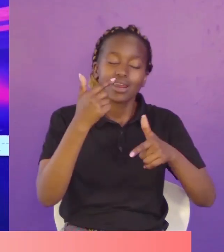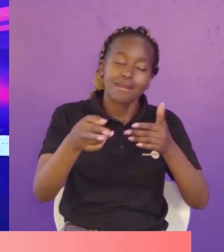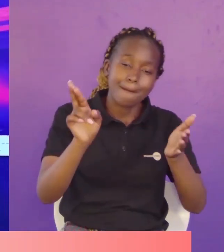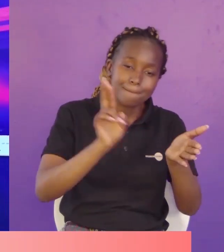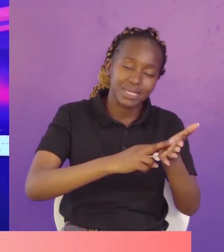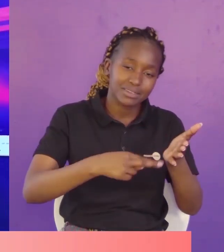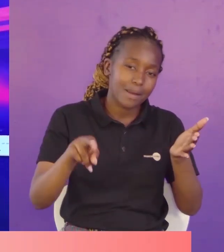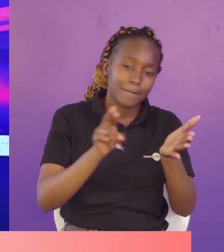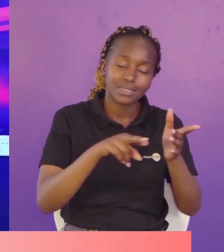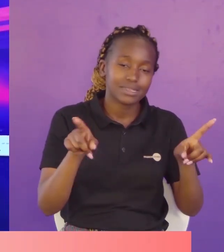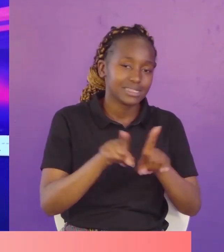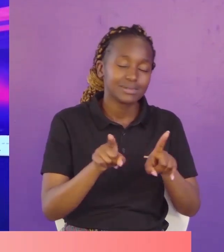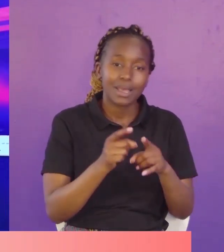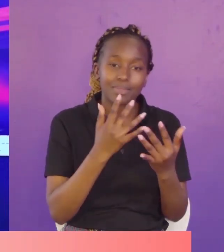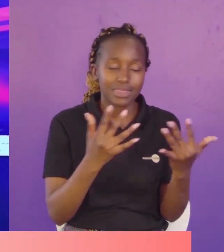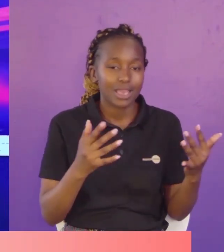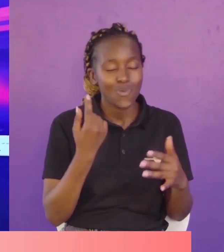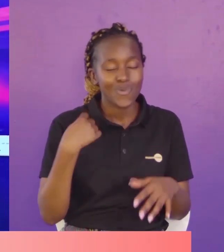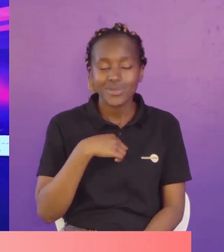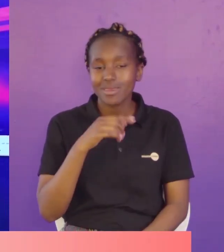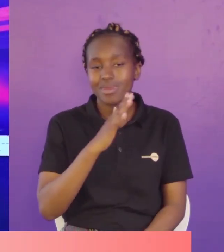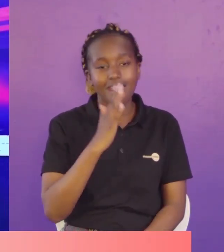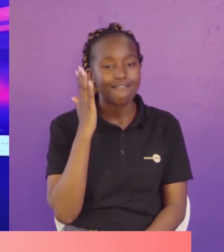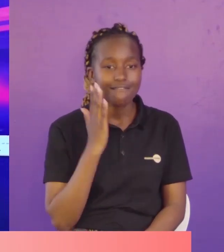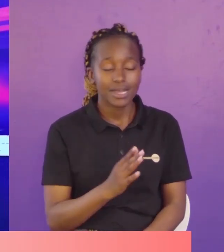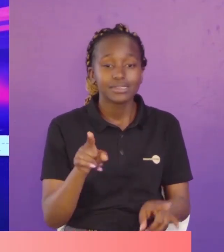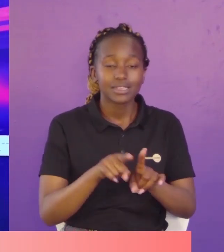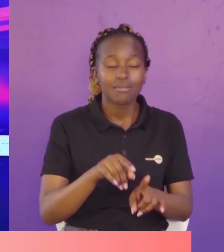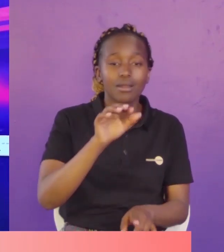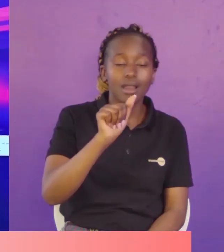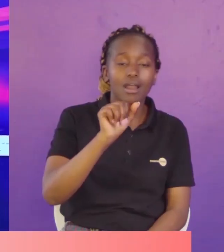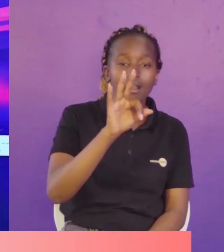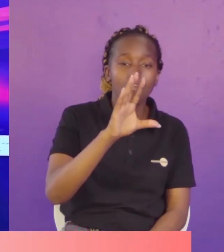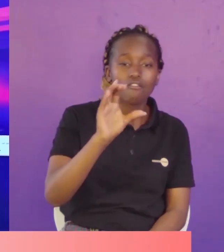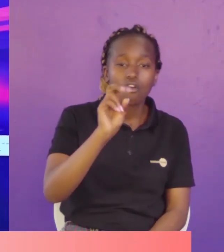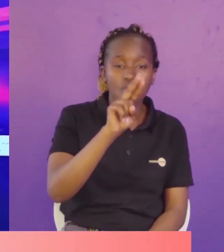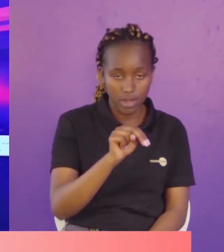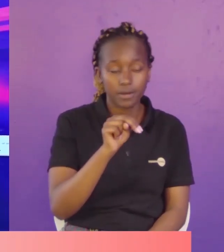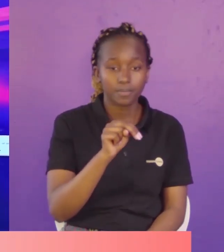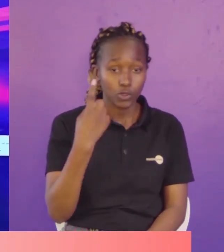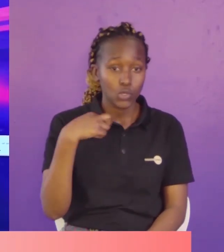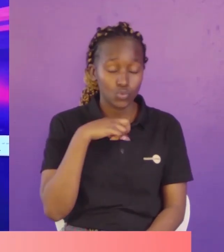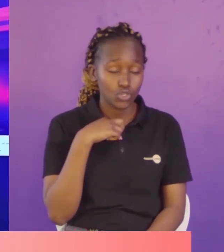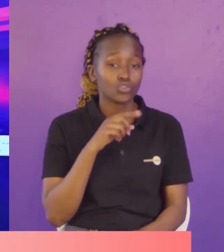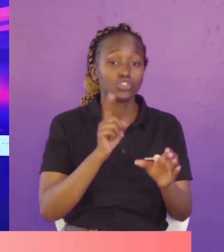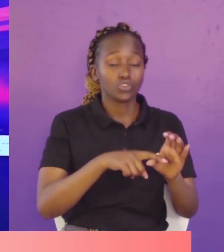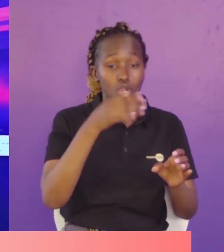for the World Cup. Remember, even the AFCON 2027 qualification, we qualify automatically because we are